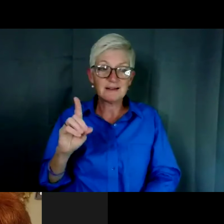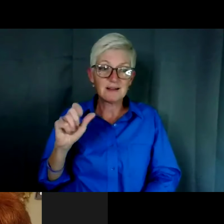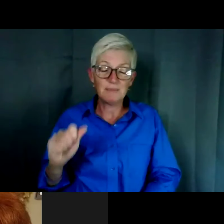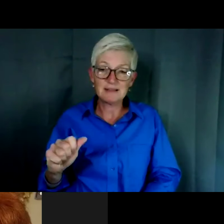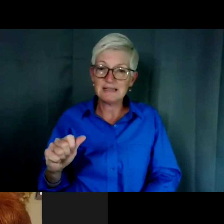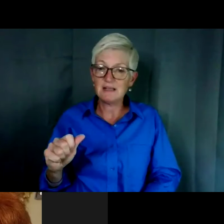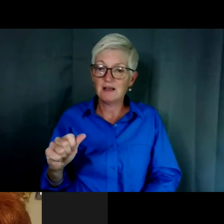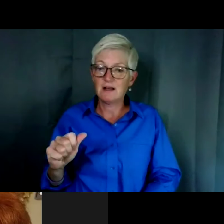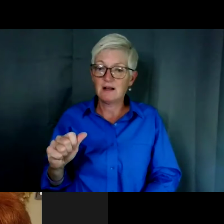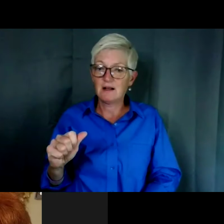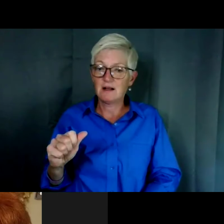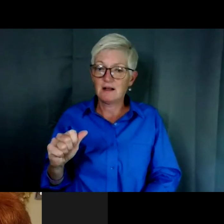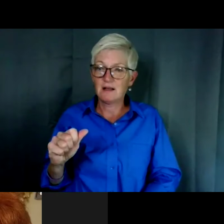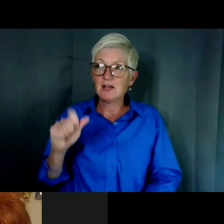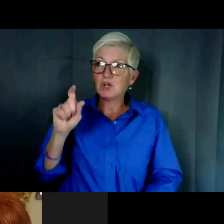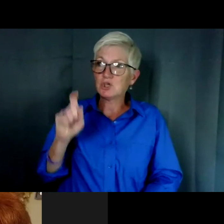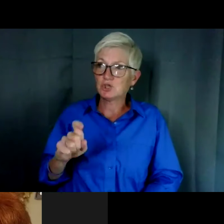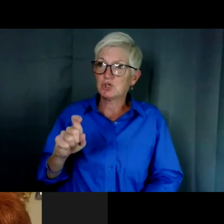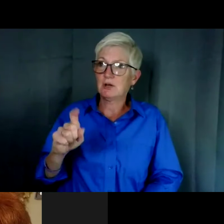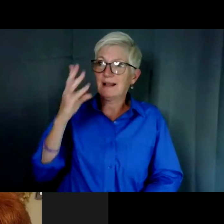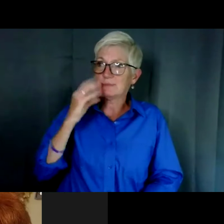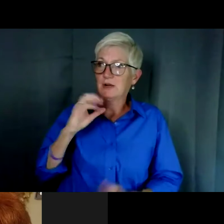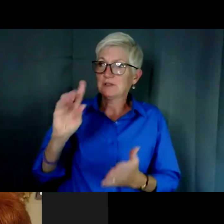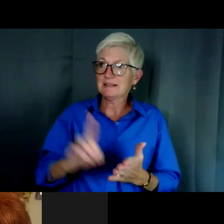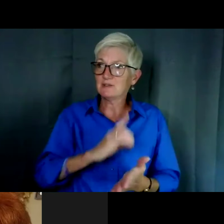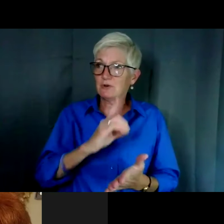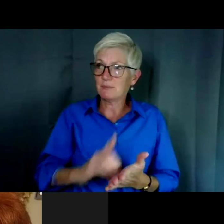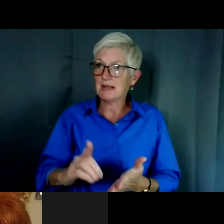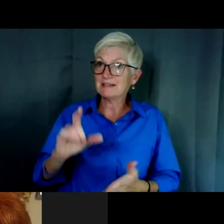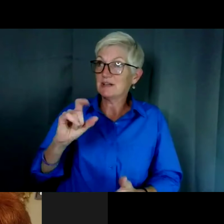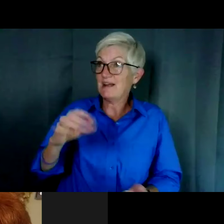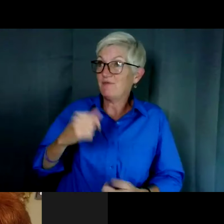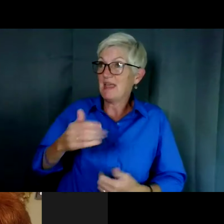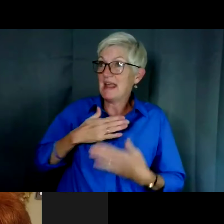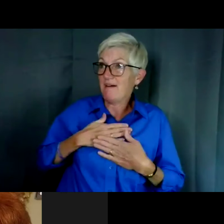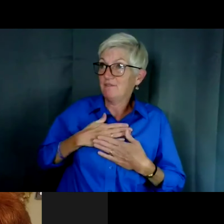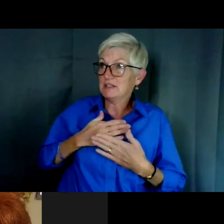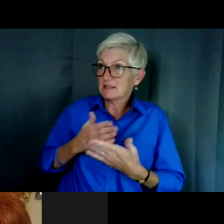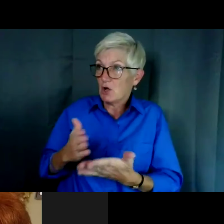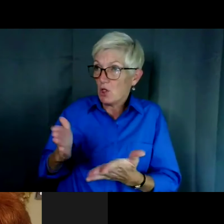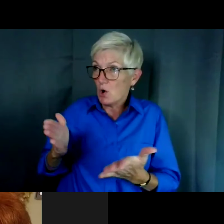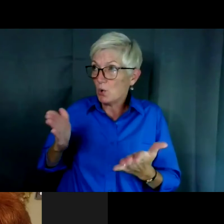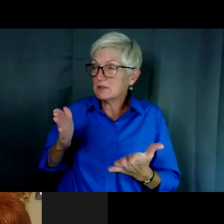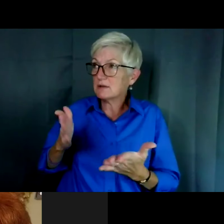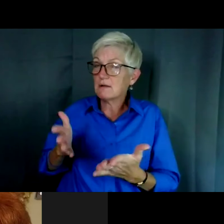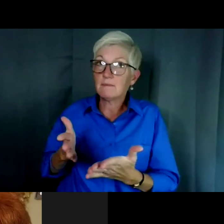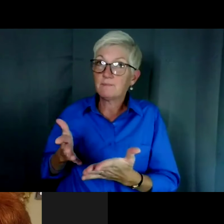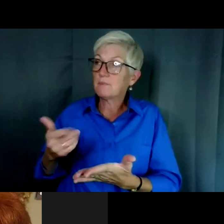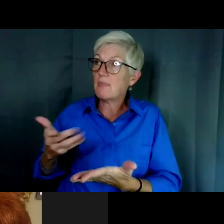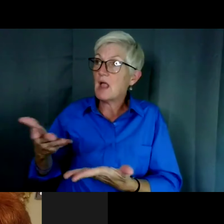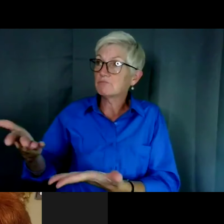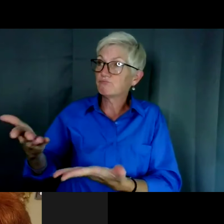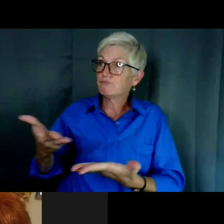you know, be discriminated against if they have disclosed and they've, you know, received